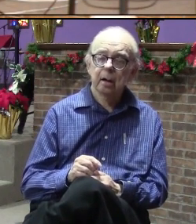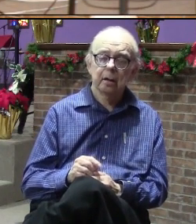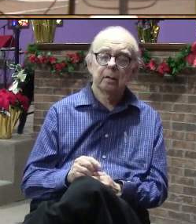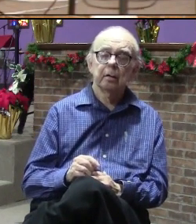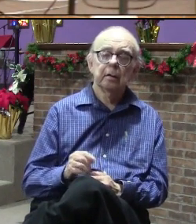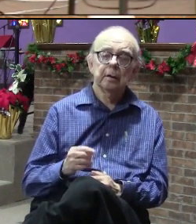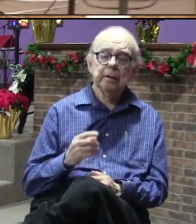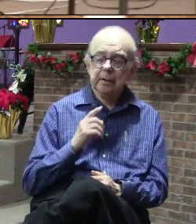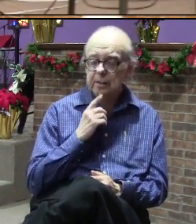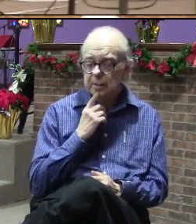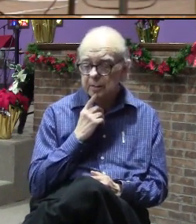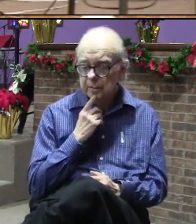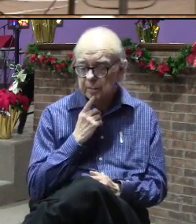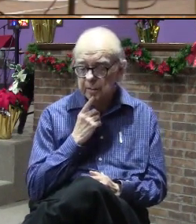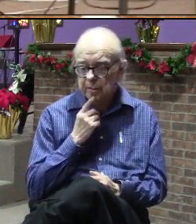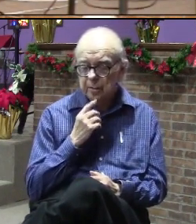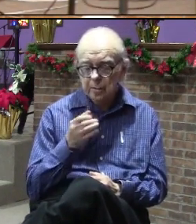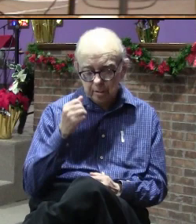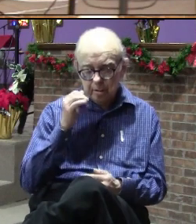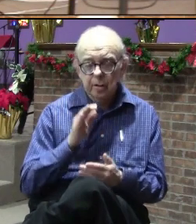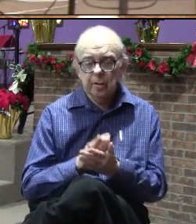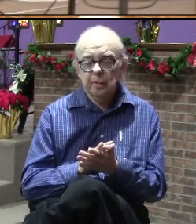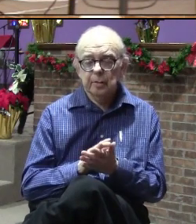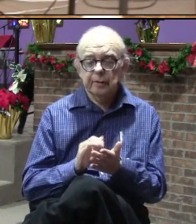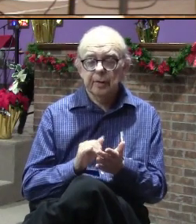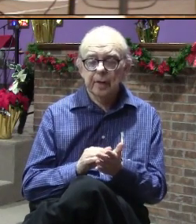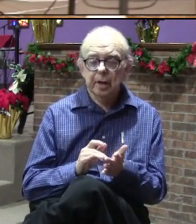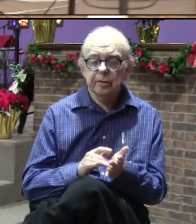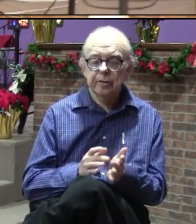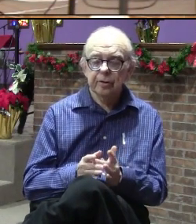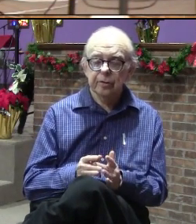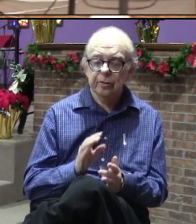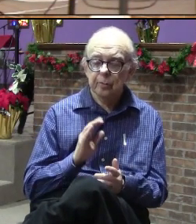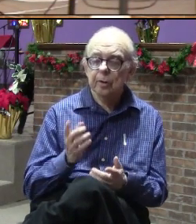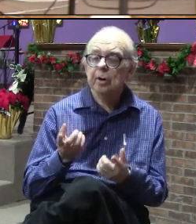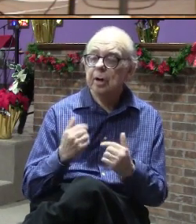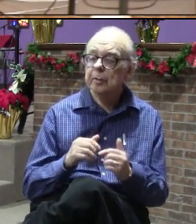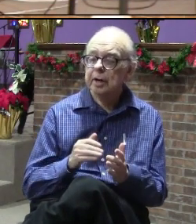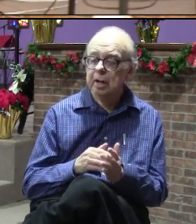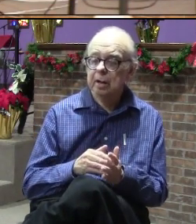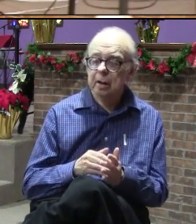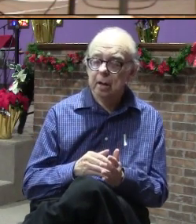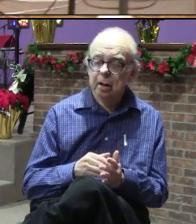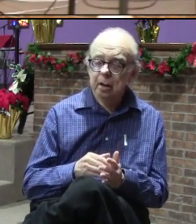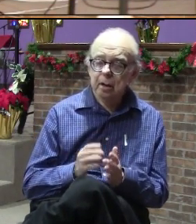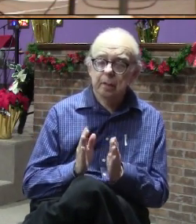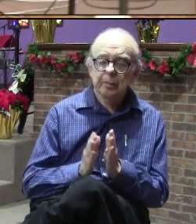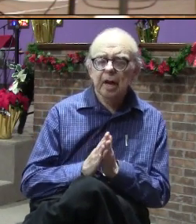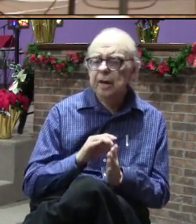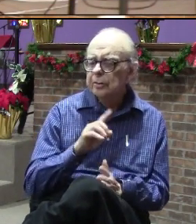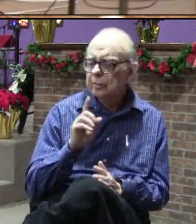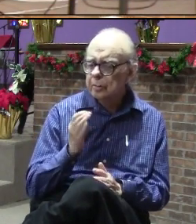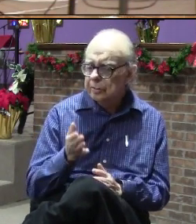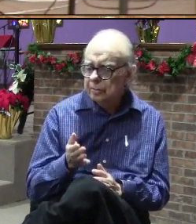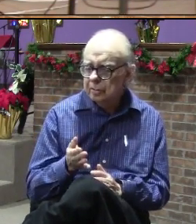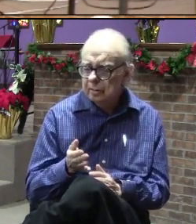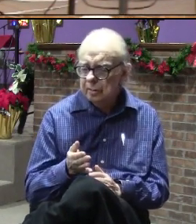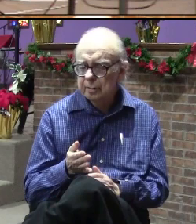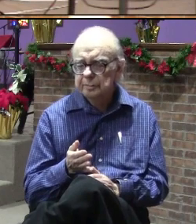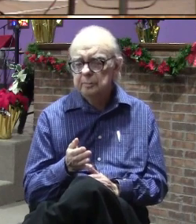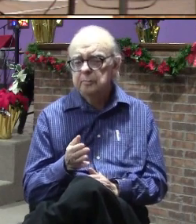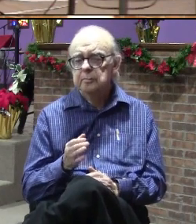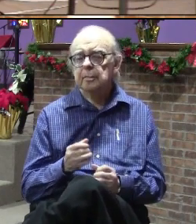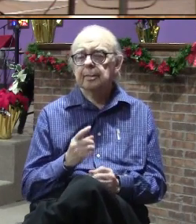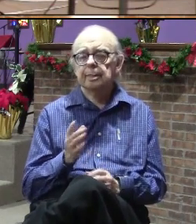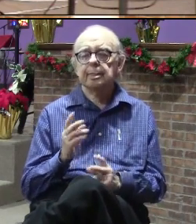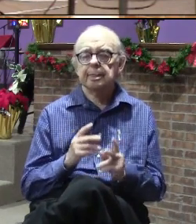I'm seriously, do you believe that Jesus is coming again? Okay, then let me ask you this question. How